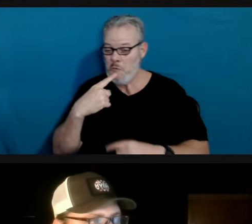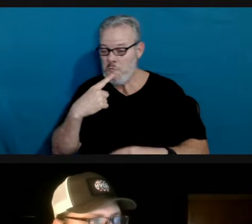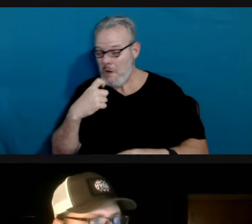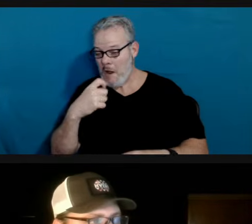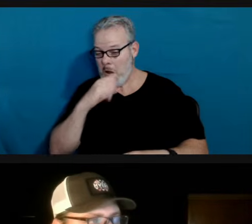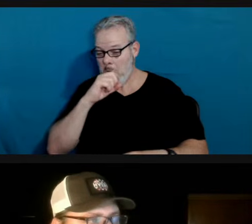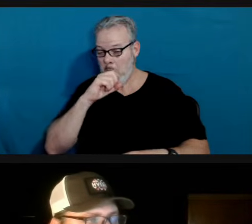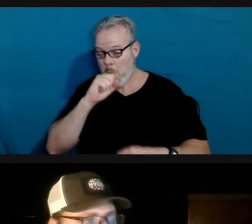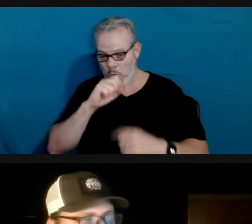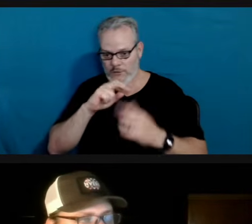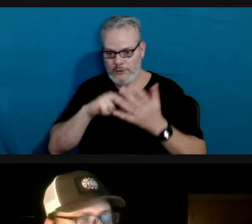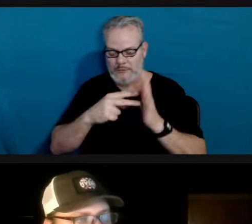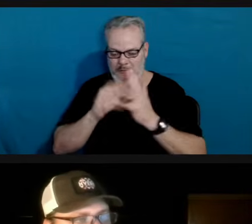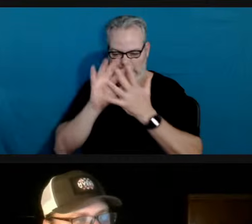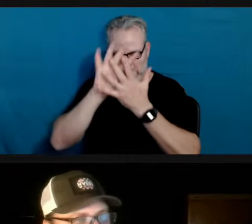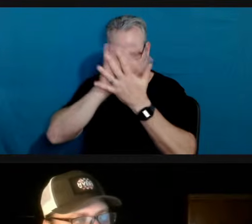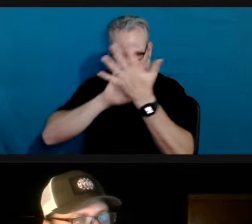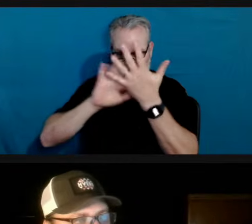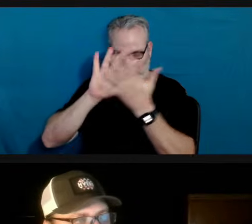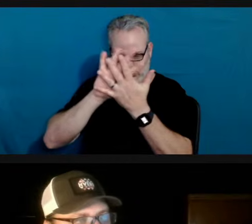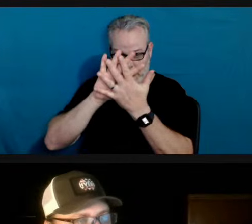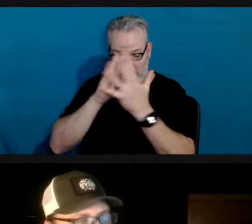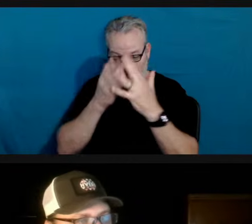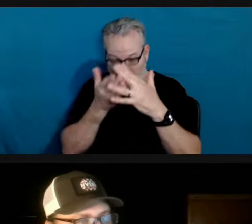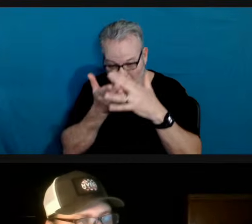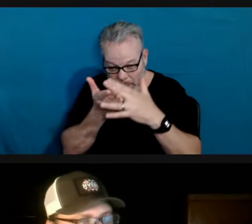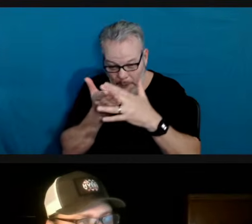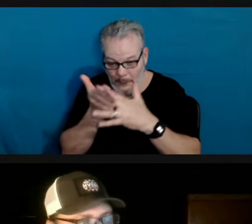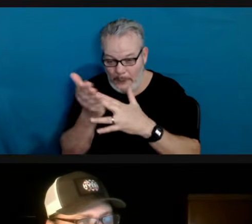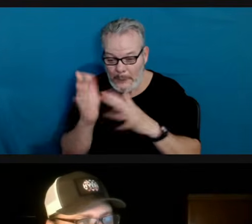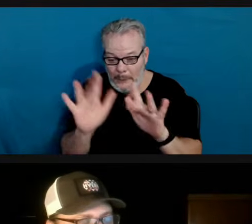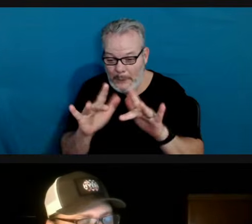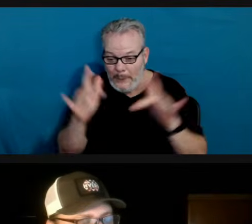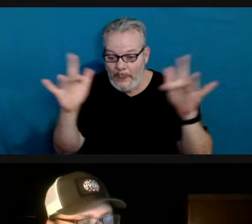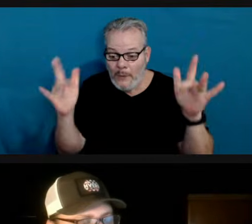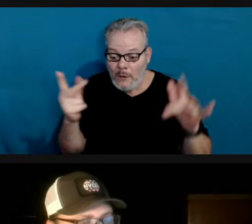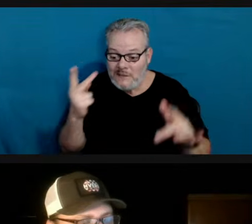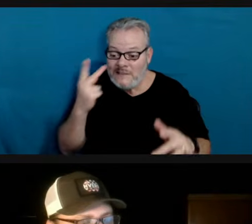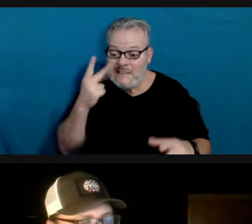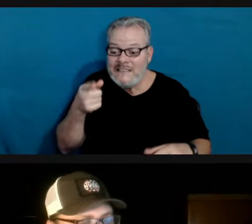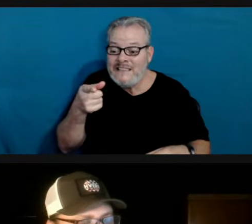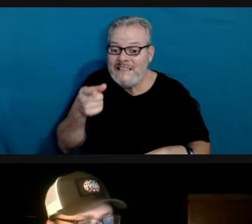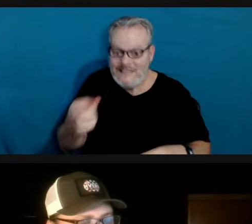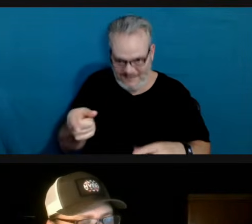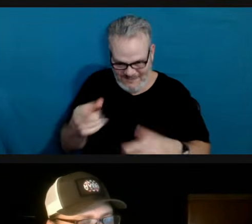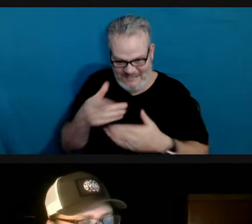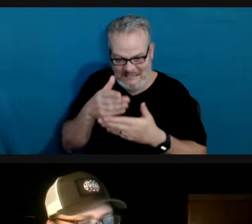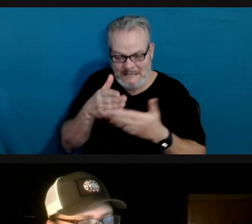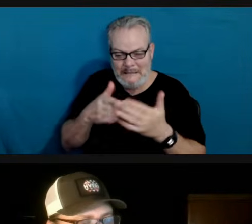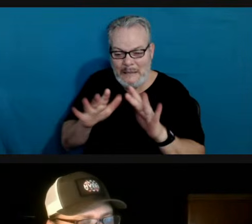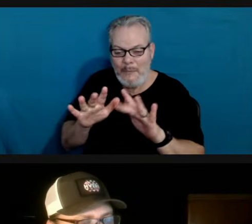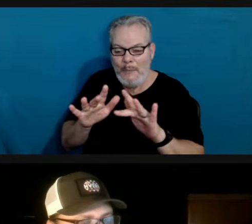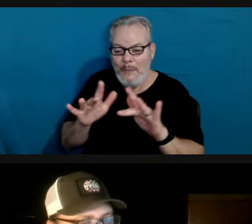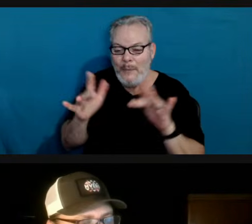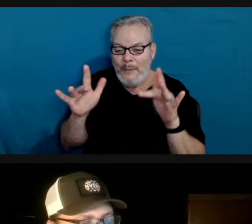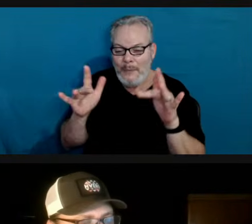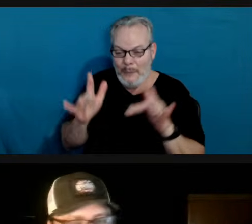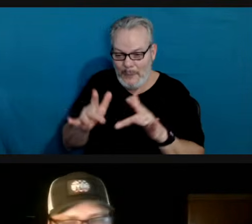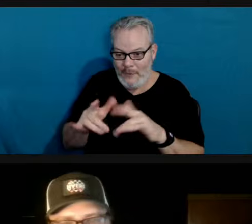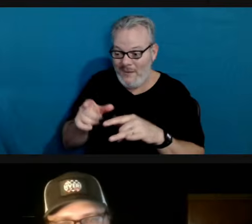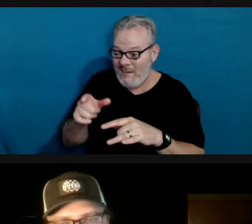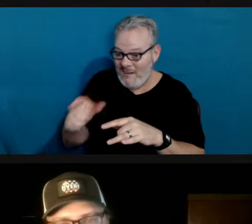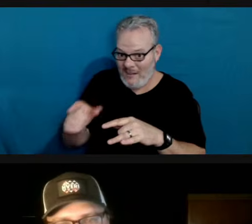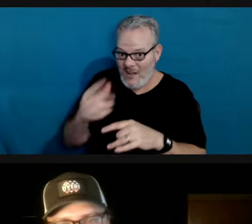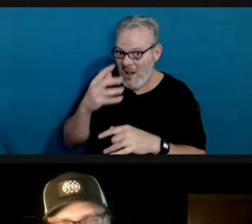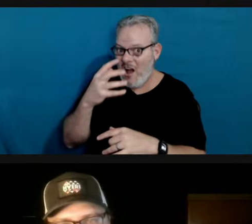fume. But otherwise, it can see through lighter fume and clouds, and you can see the current state of the vents putting out heat, as